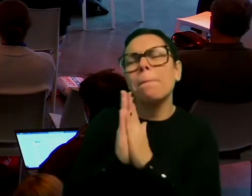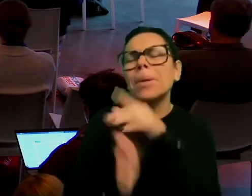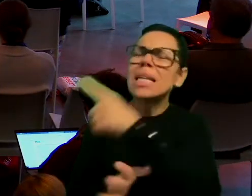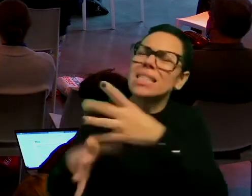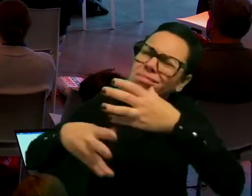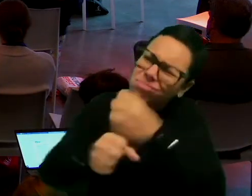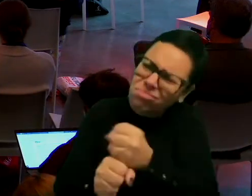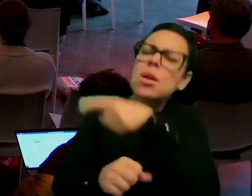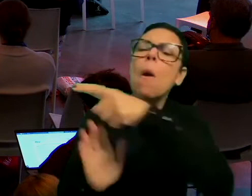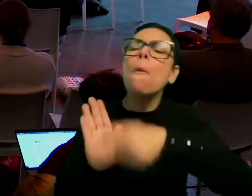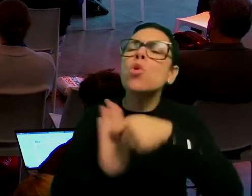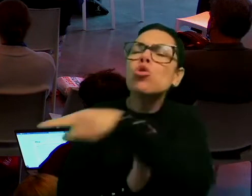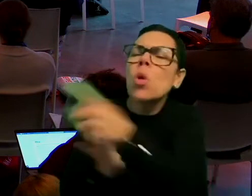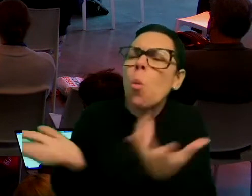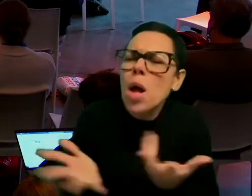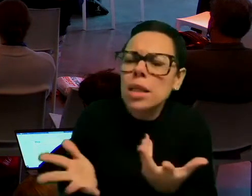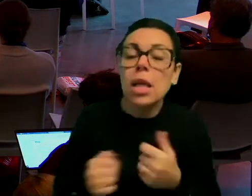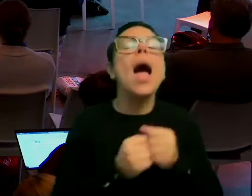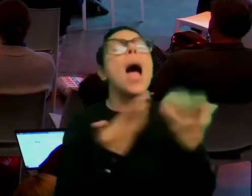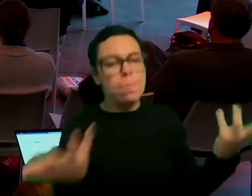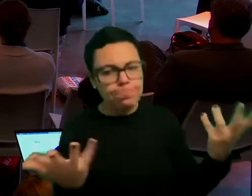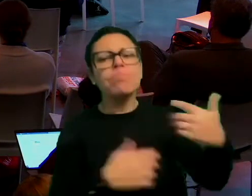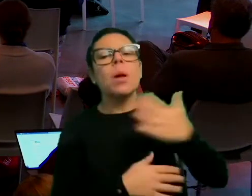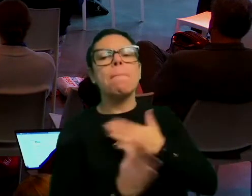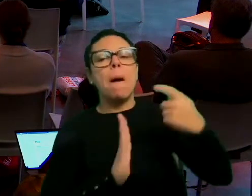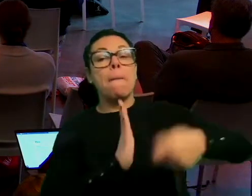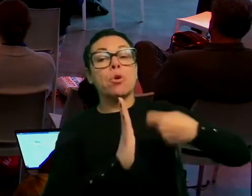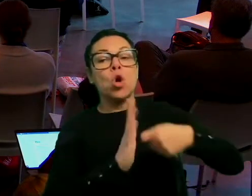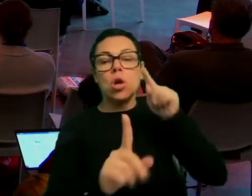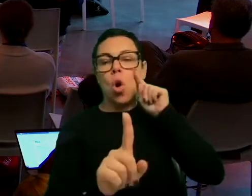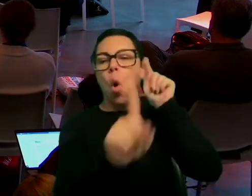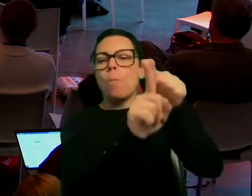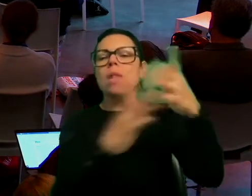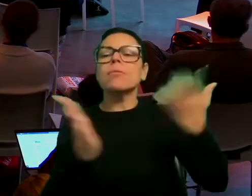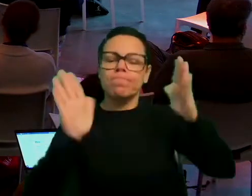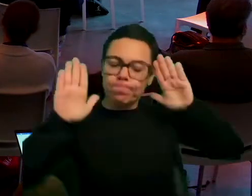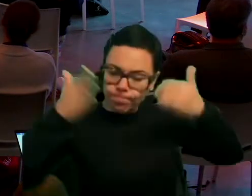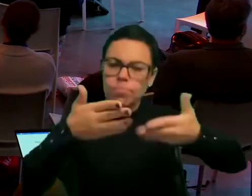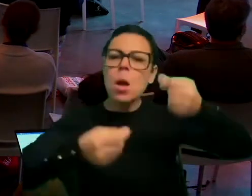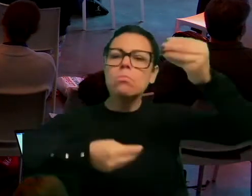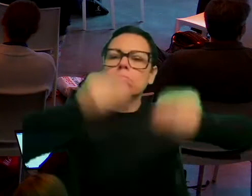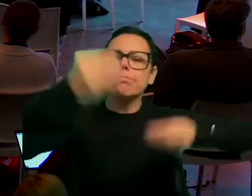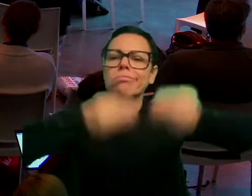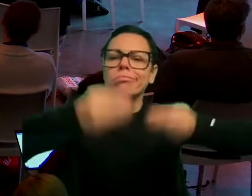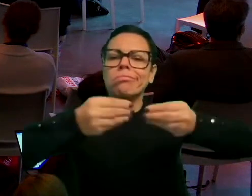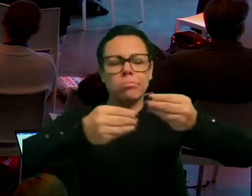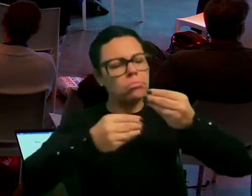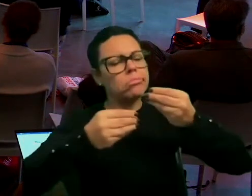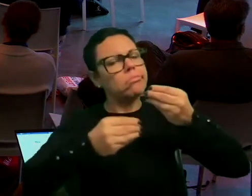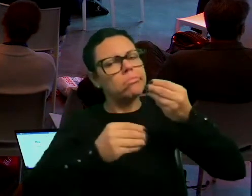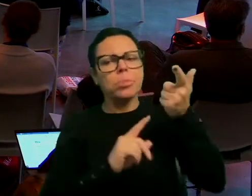gender mainstreaming in public policy and budgeting, and it includes 9 beneficiaries in 7 countries.